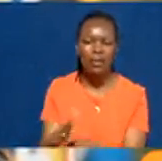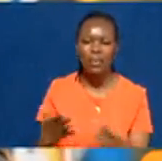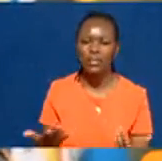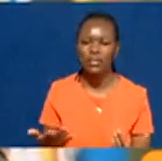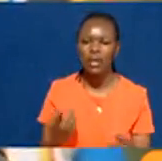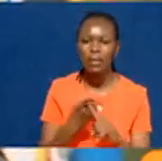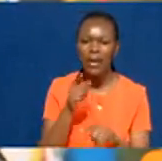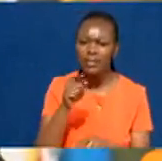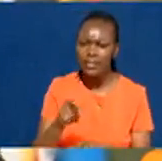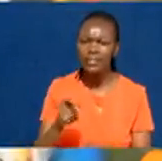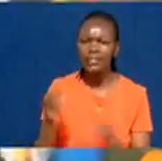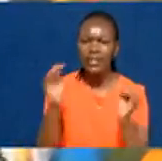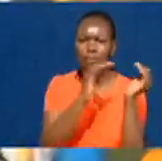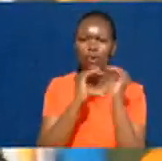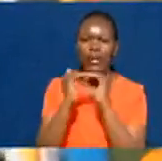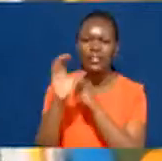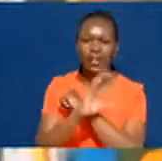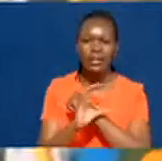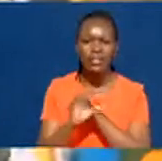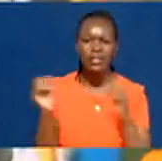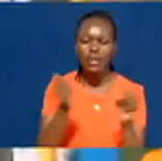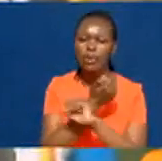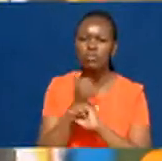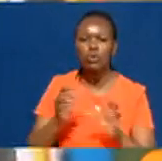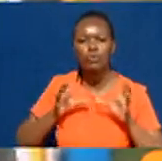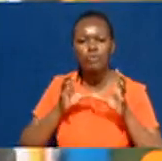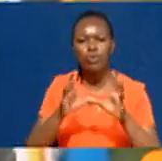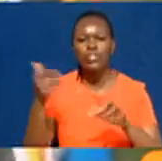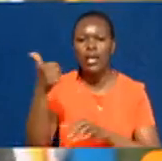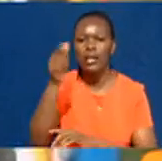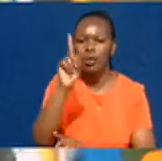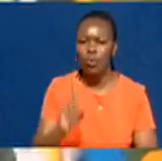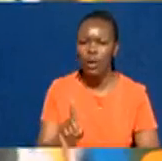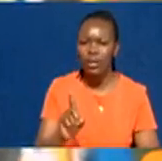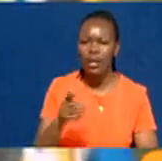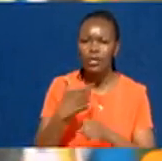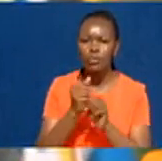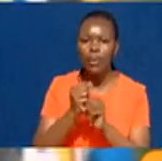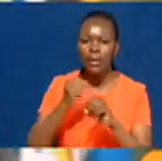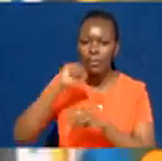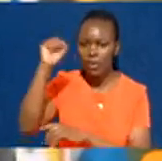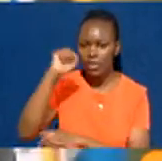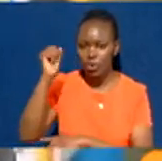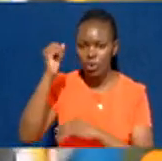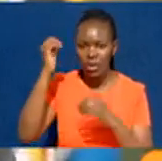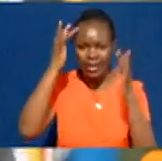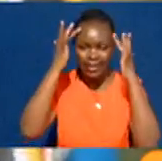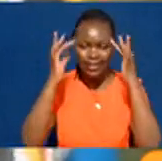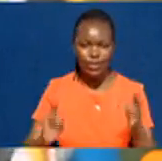cannot force anybody to make political choices they don't want.